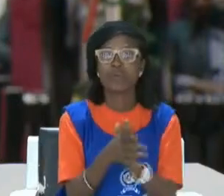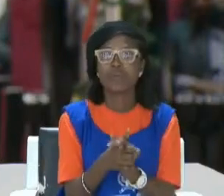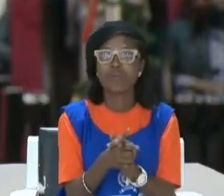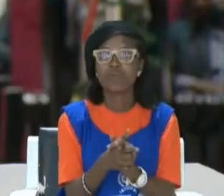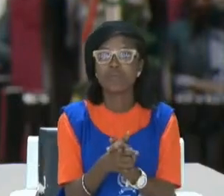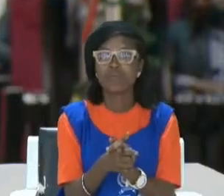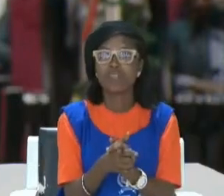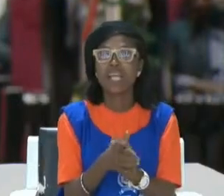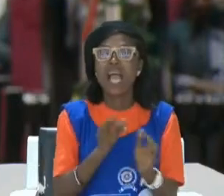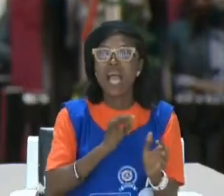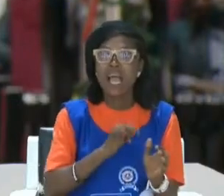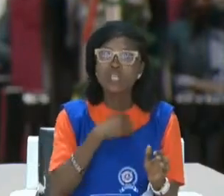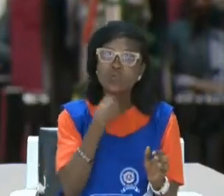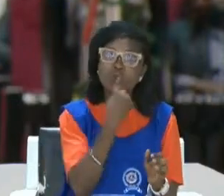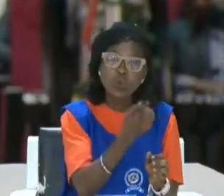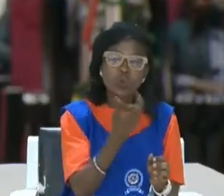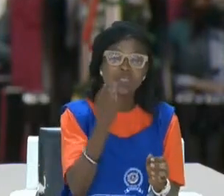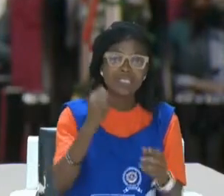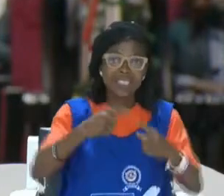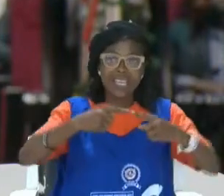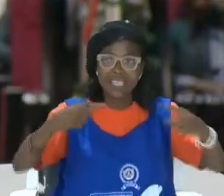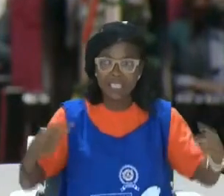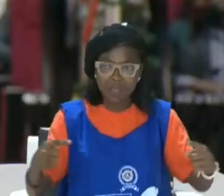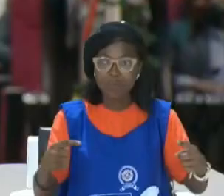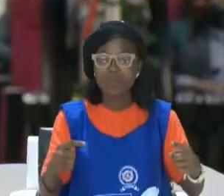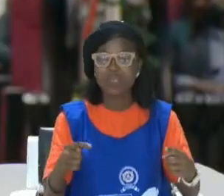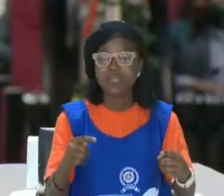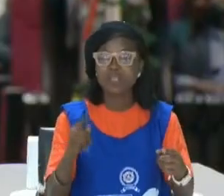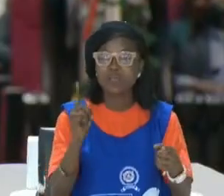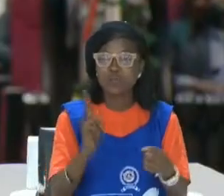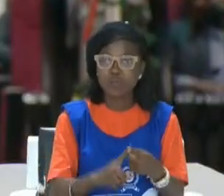he told the enemies to pursue these people.